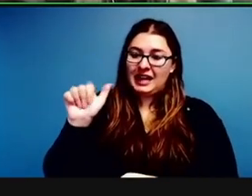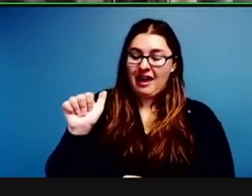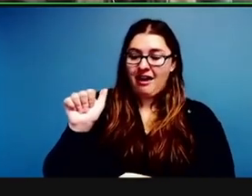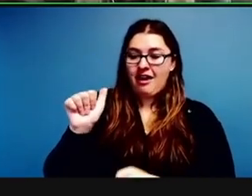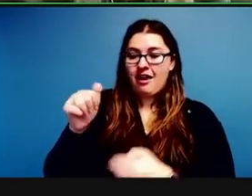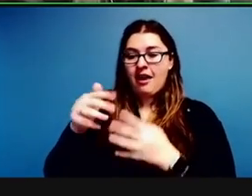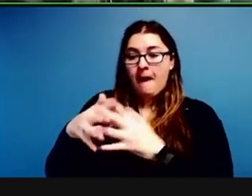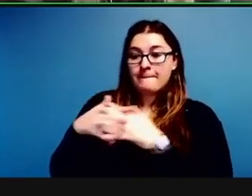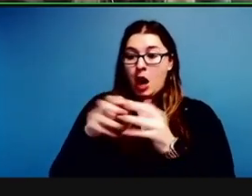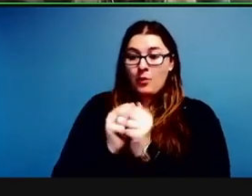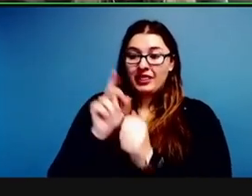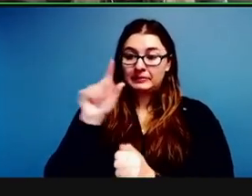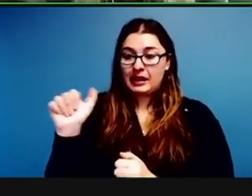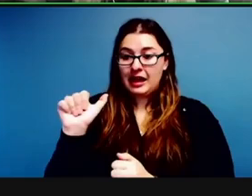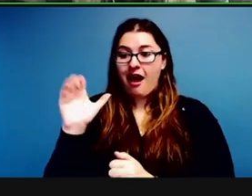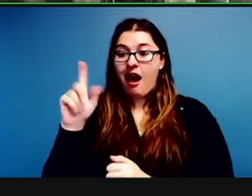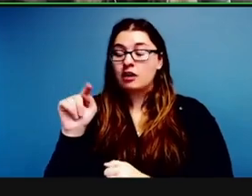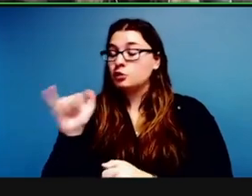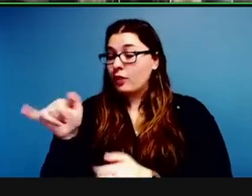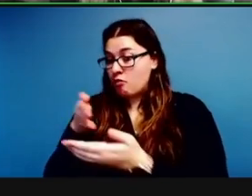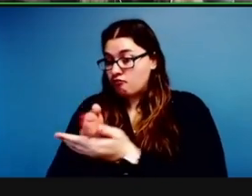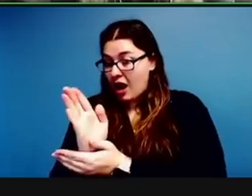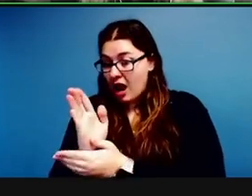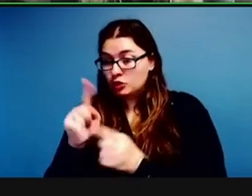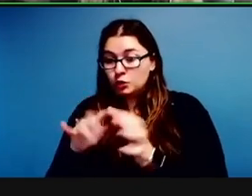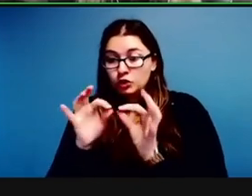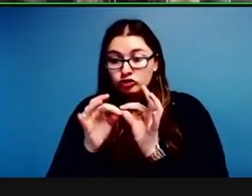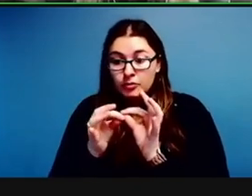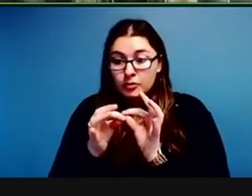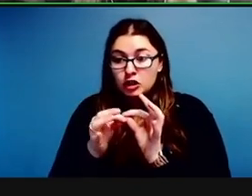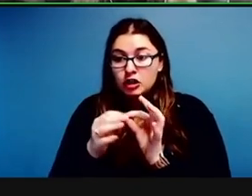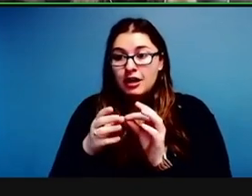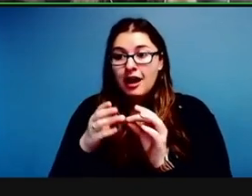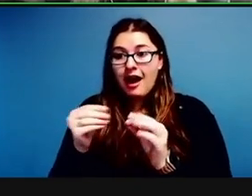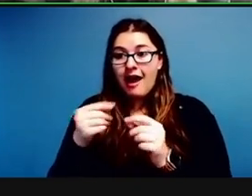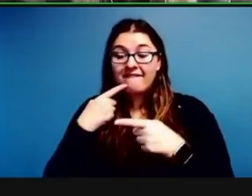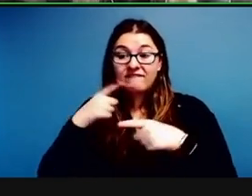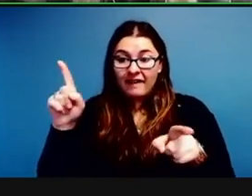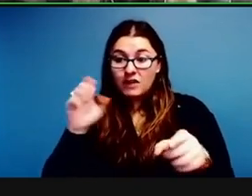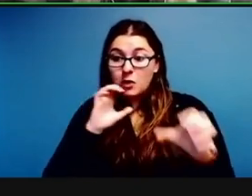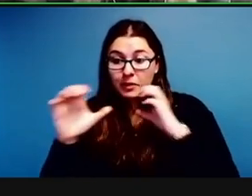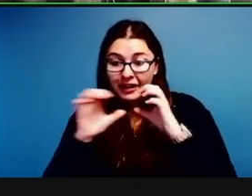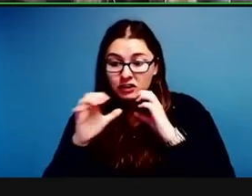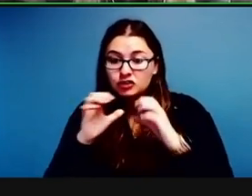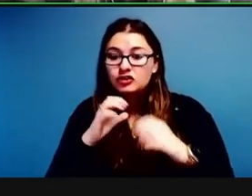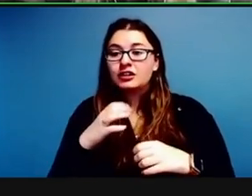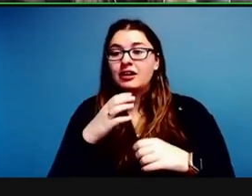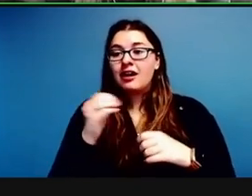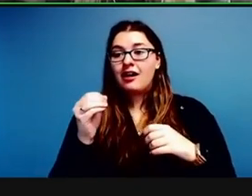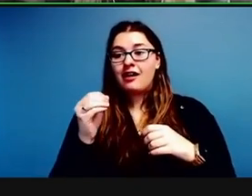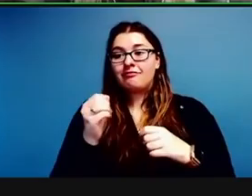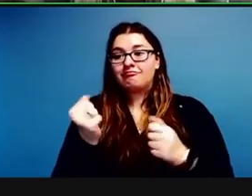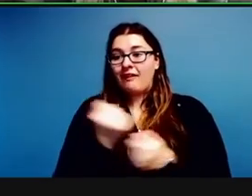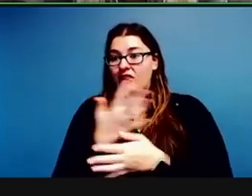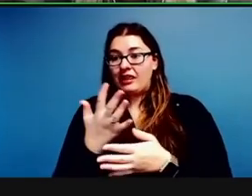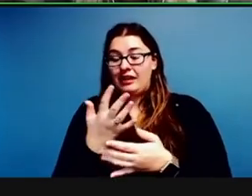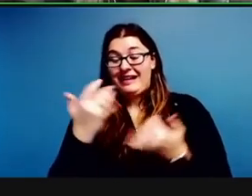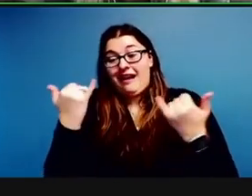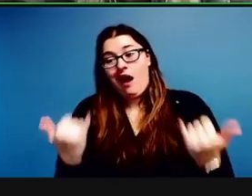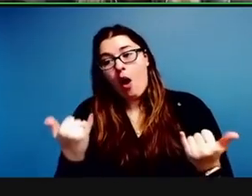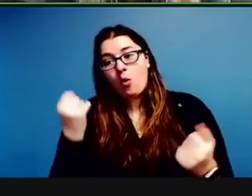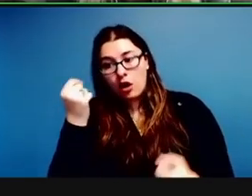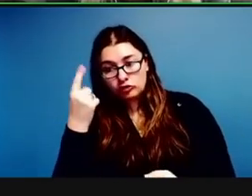Act. So the right to an interpreter and effective communication and all the things that we understand